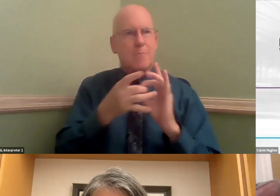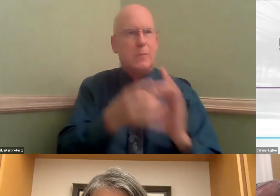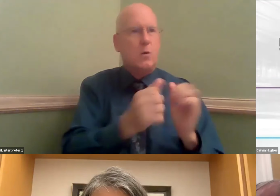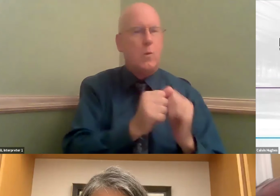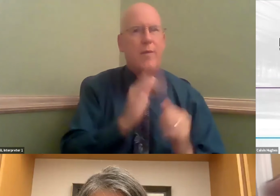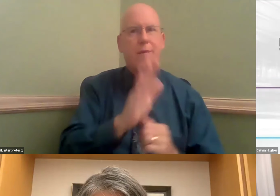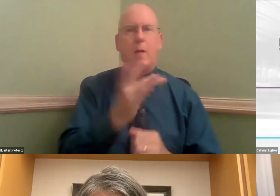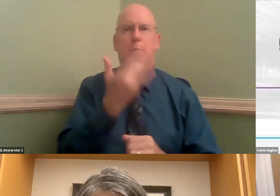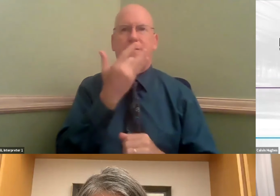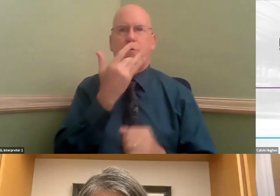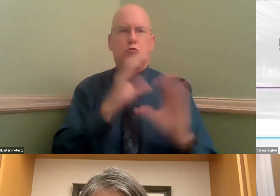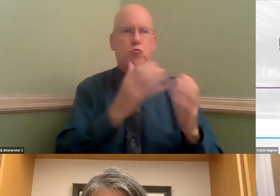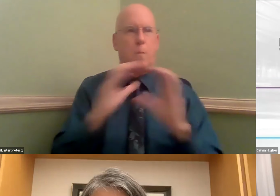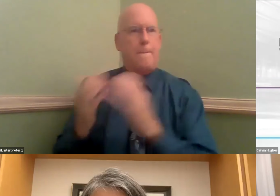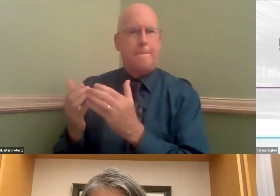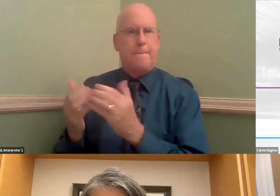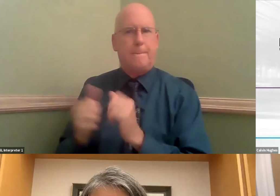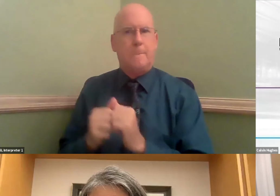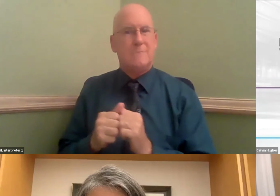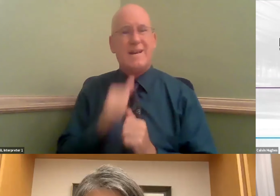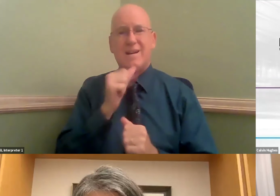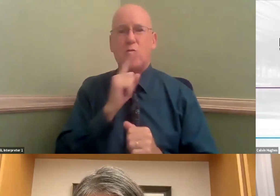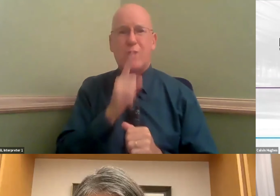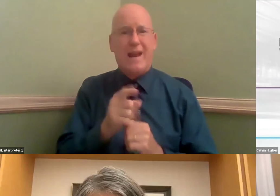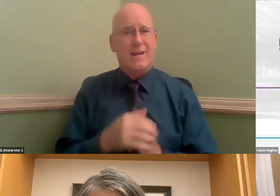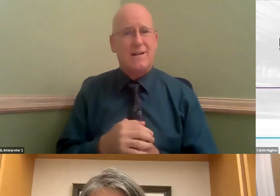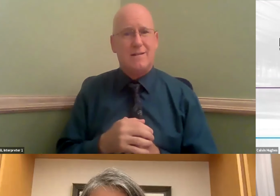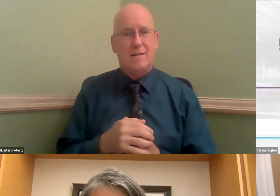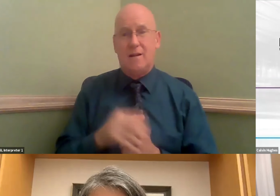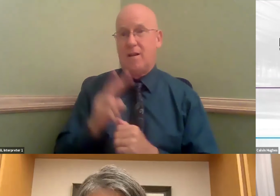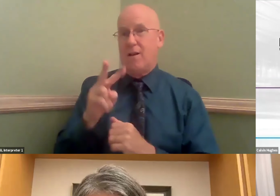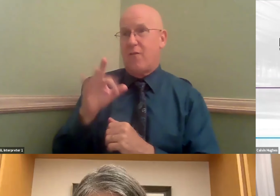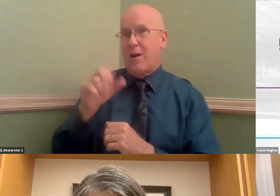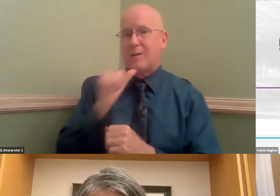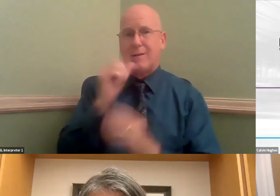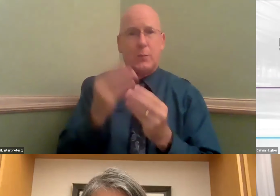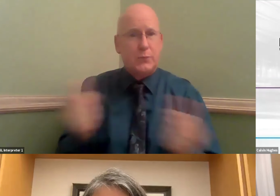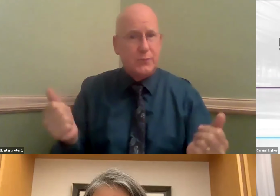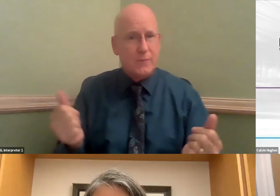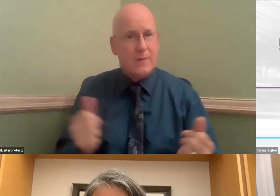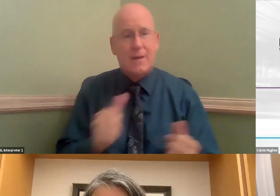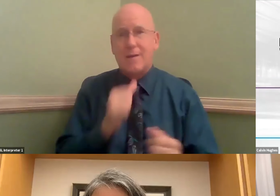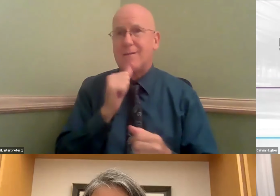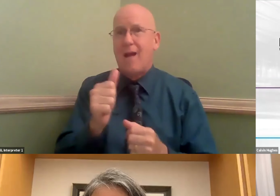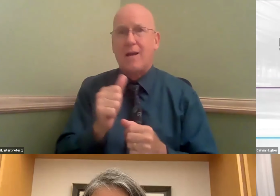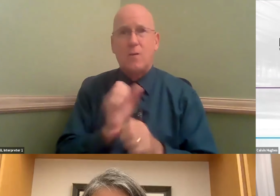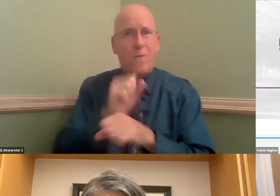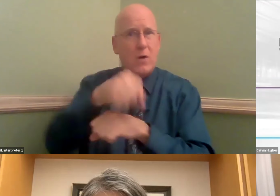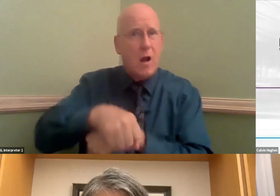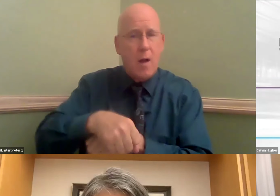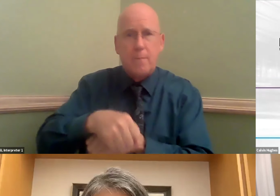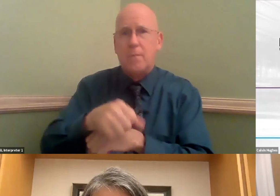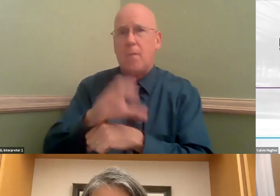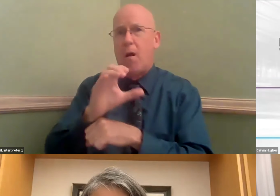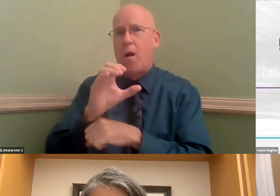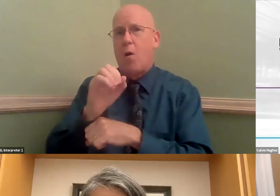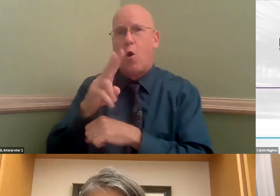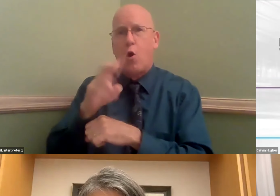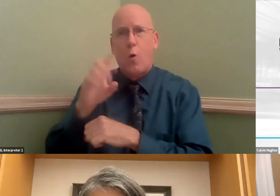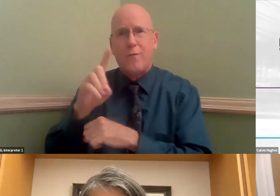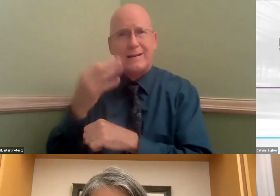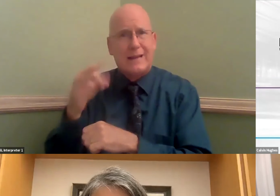doesn't really reflect the reality. The virus has not gone away. We have not licked this disease. Fortunately, we